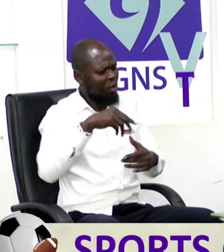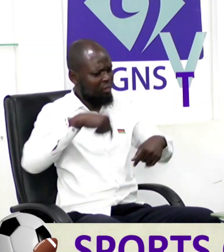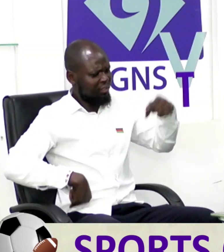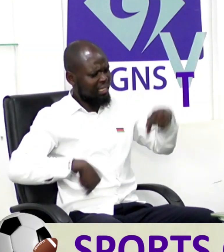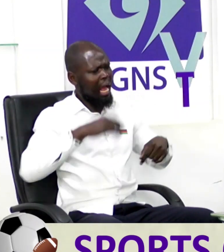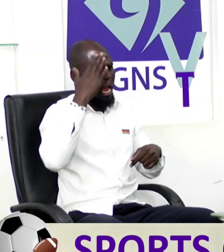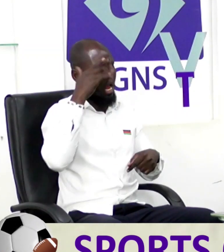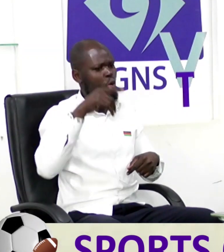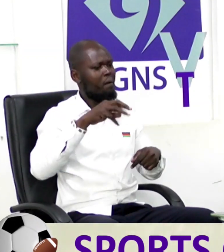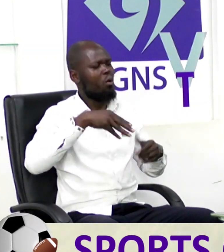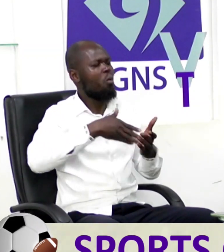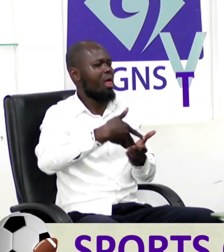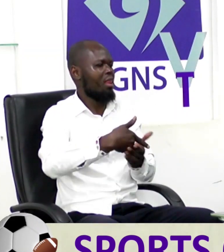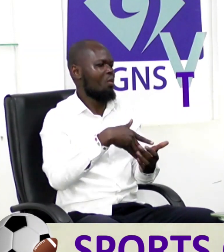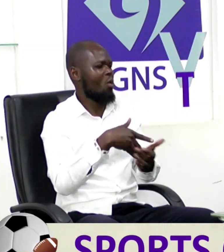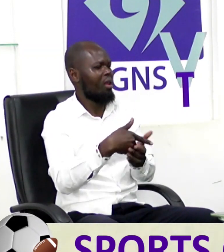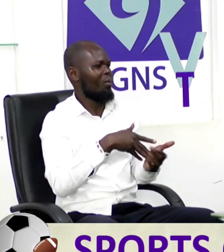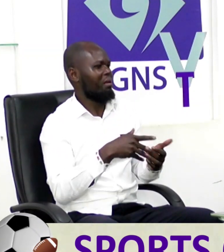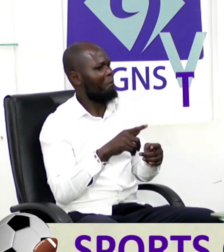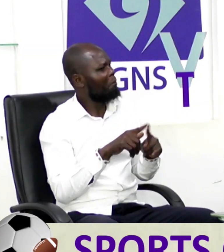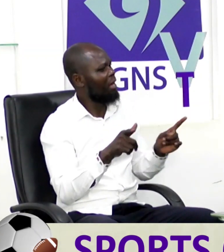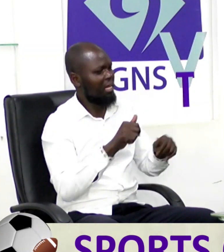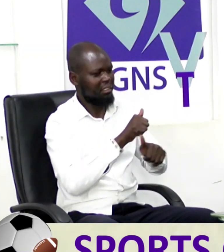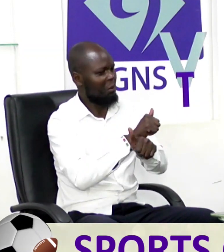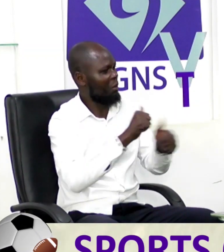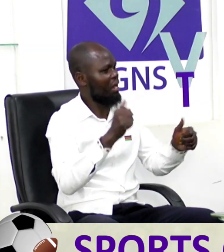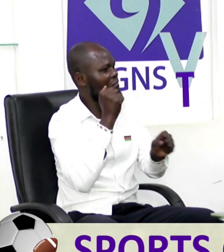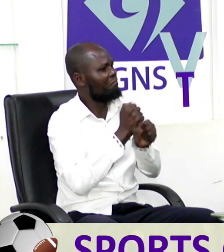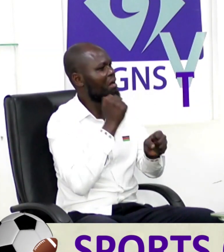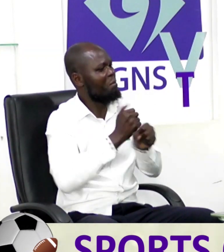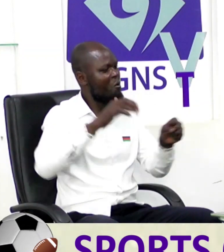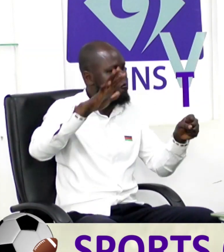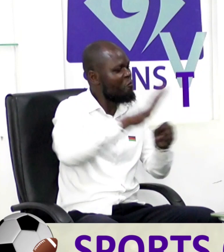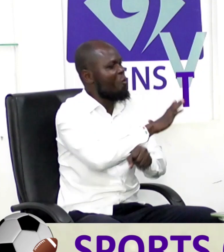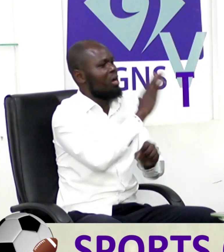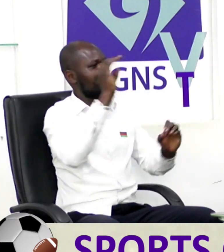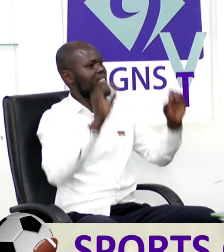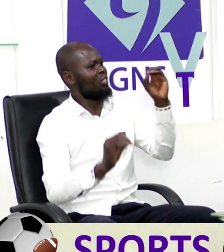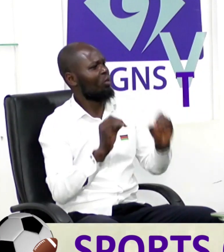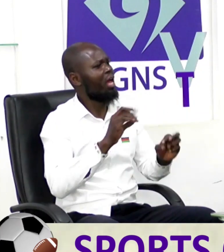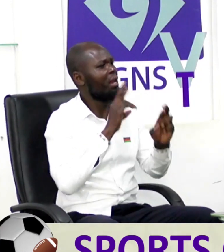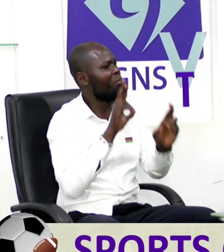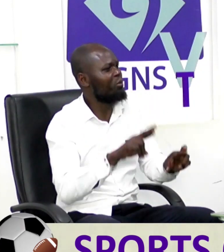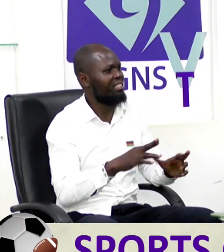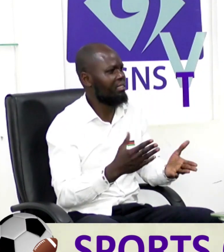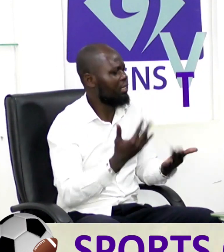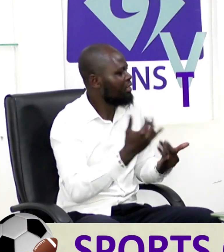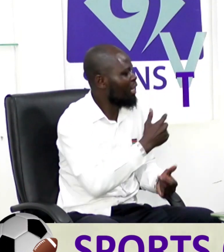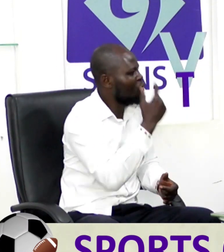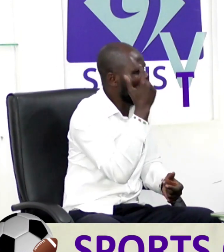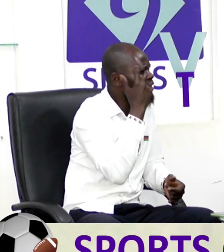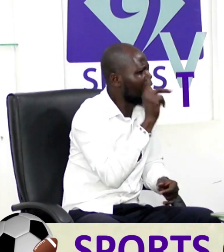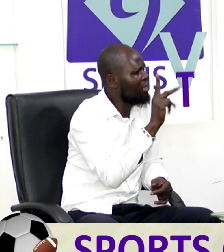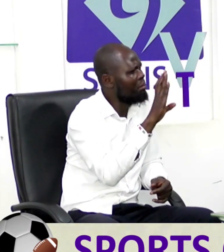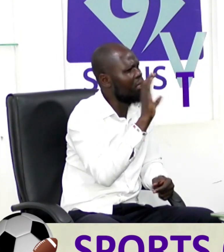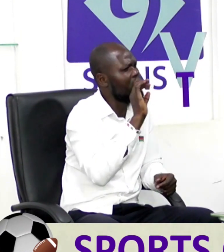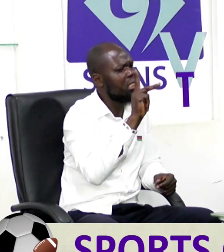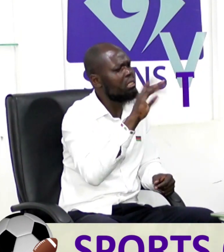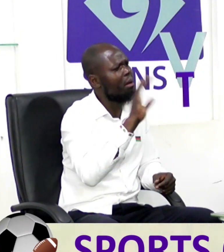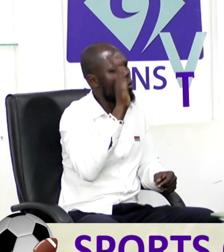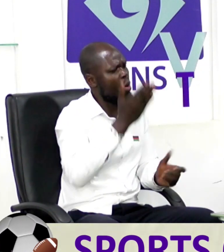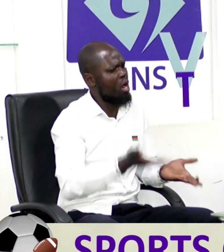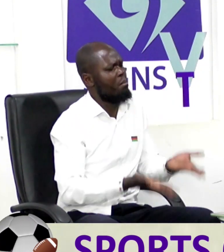their winning strike? Because if the defense is really weak, that's why we see there were no goal.